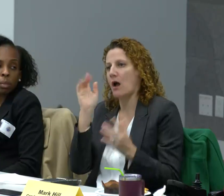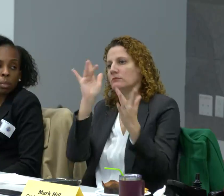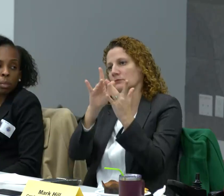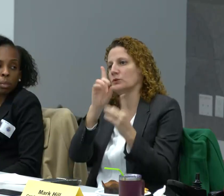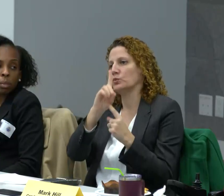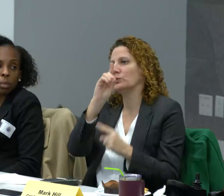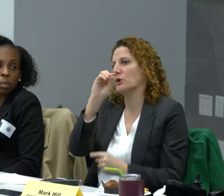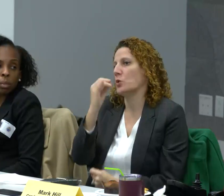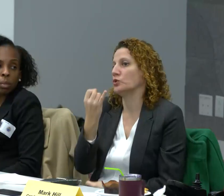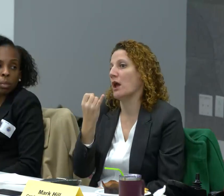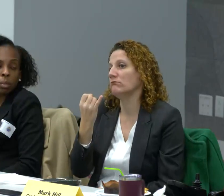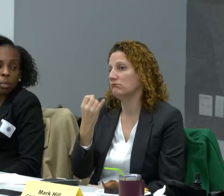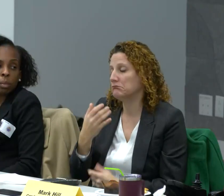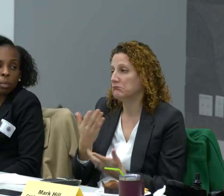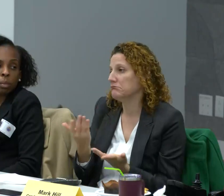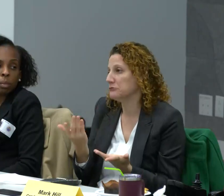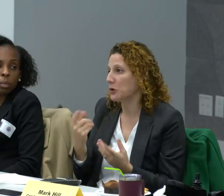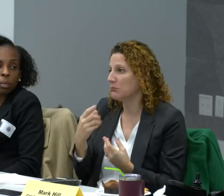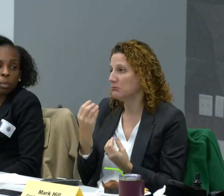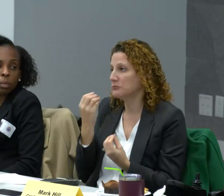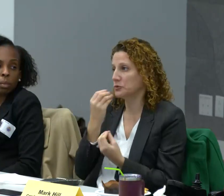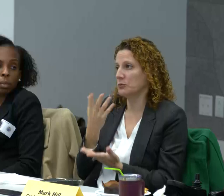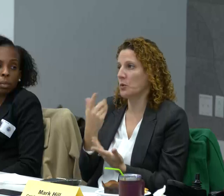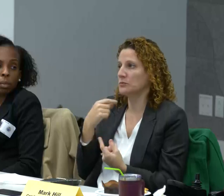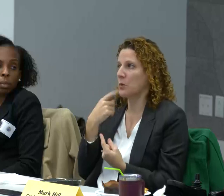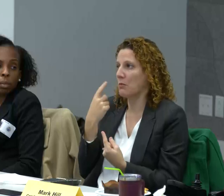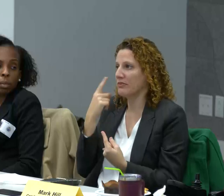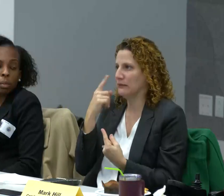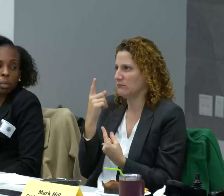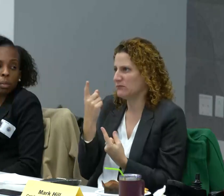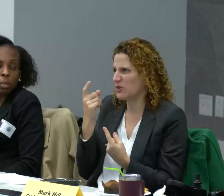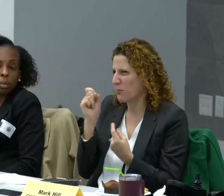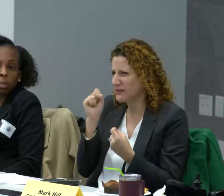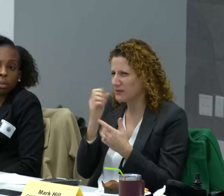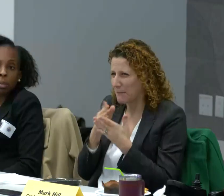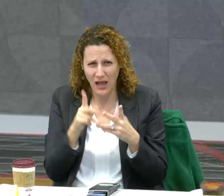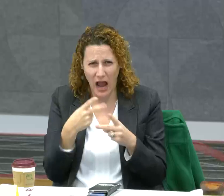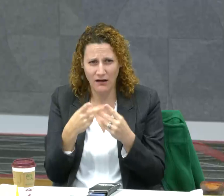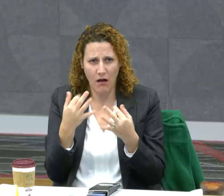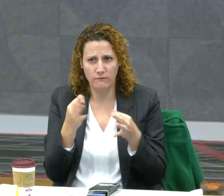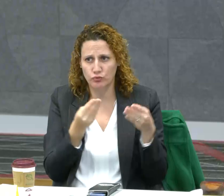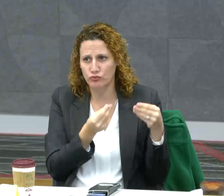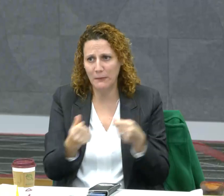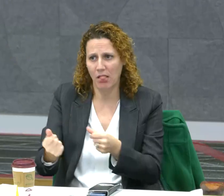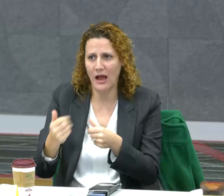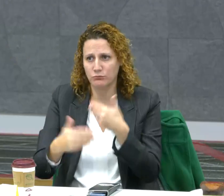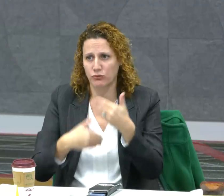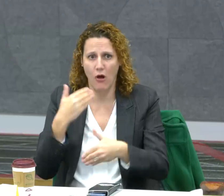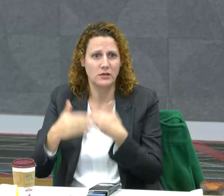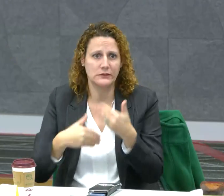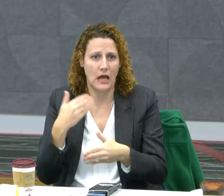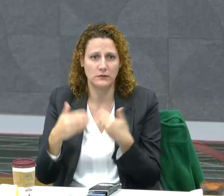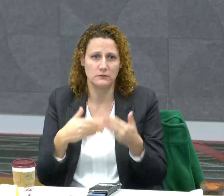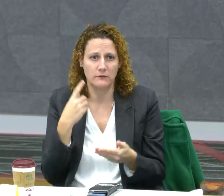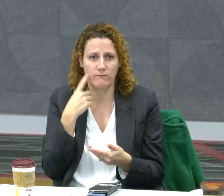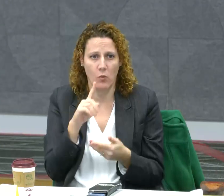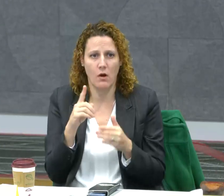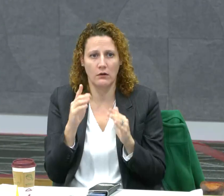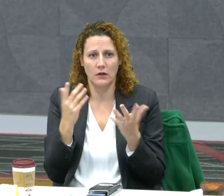FCC. They were told that they had to contact the DOJ. So I think that there must be some kind